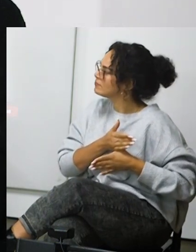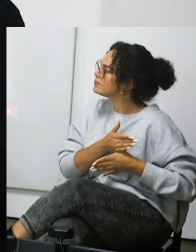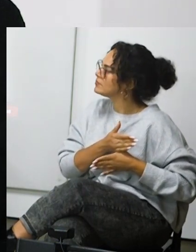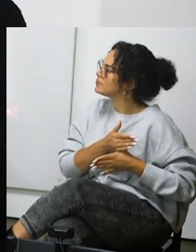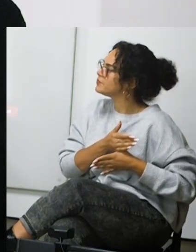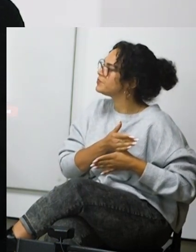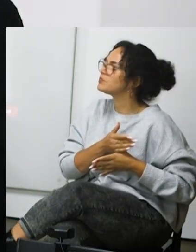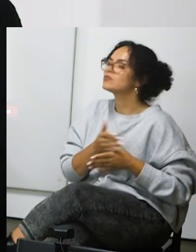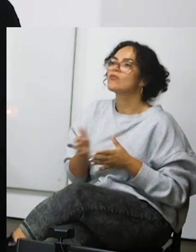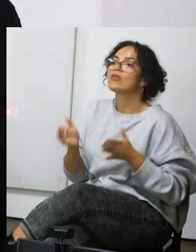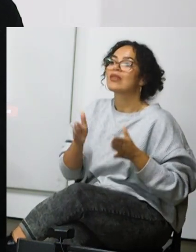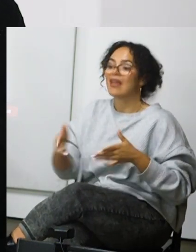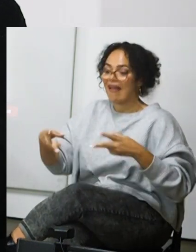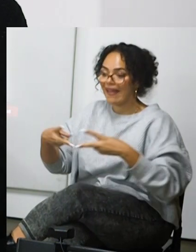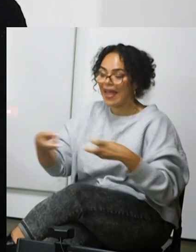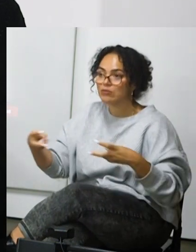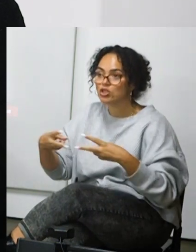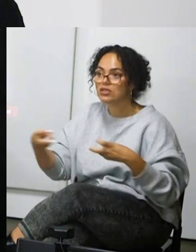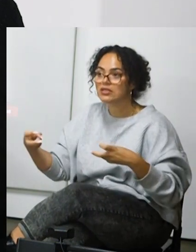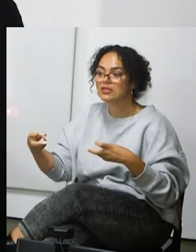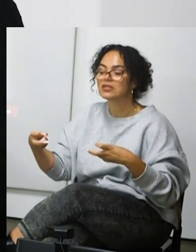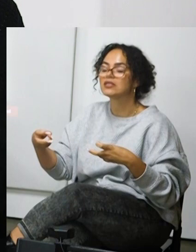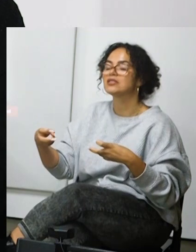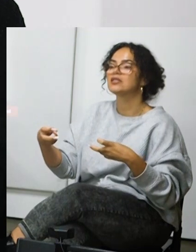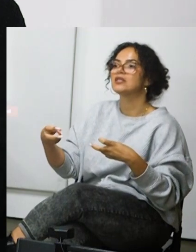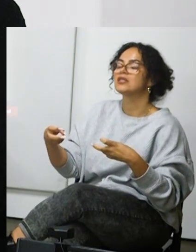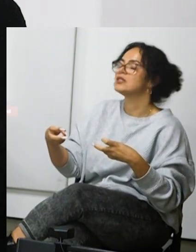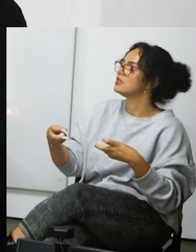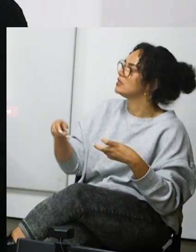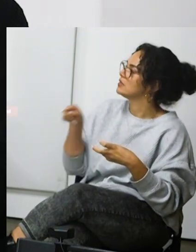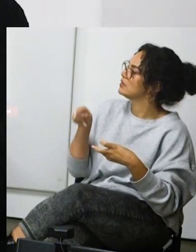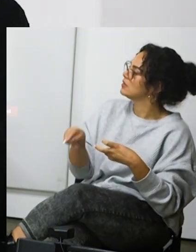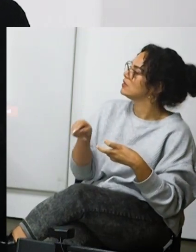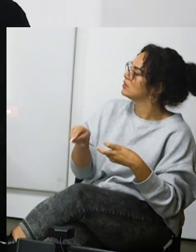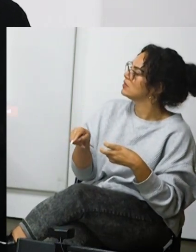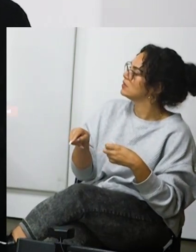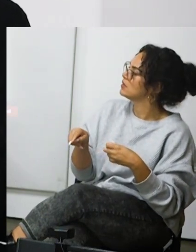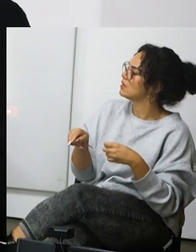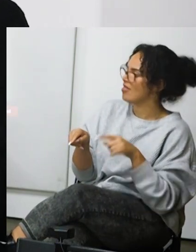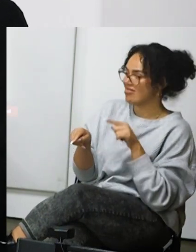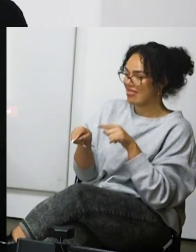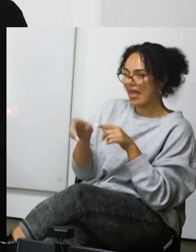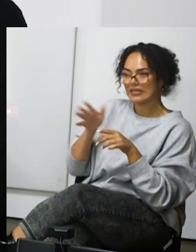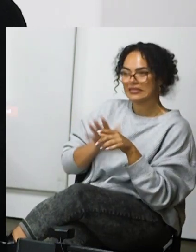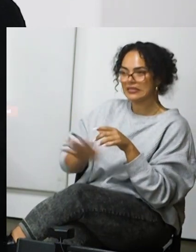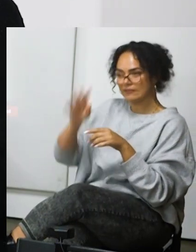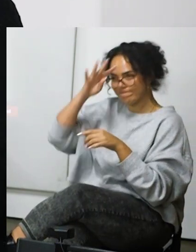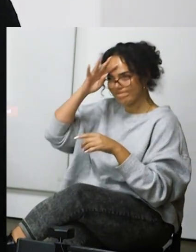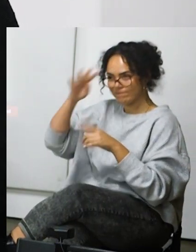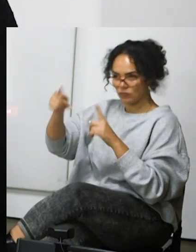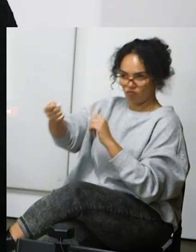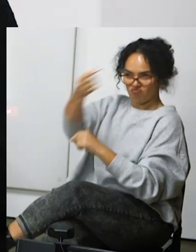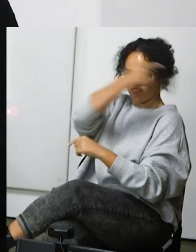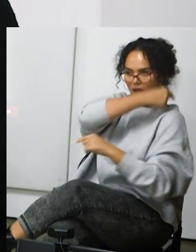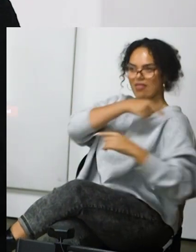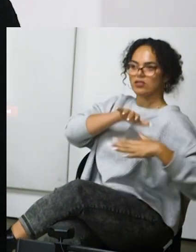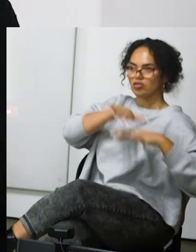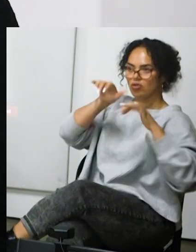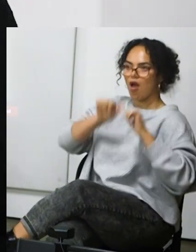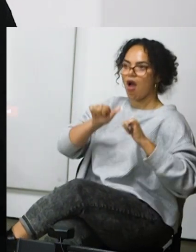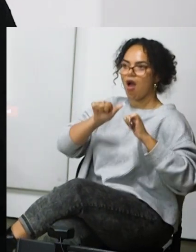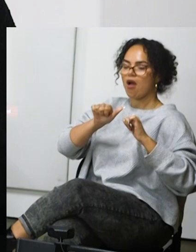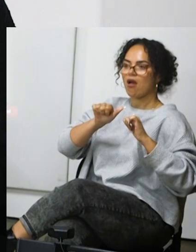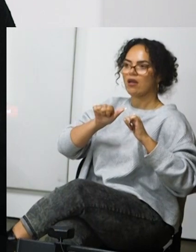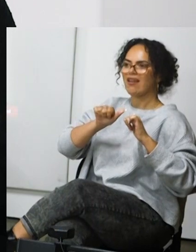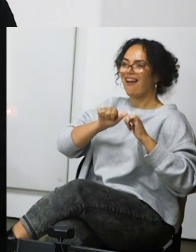making captions for the project, I think it's really nice to kind of think about that from the beginning rather than just slap on